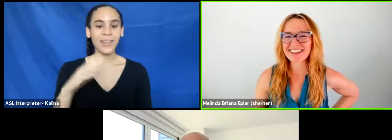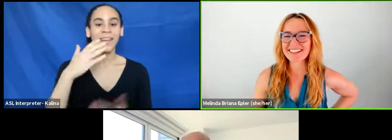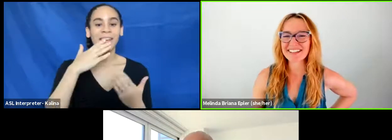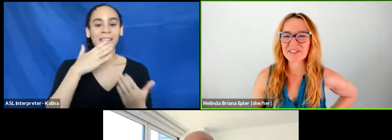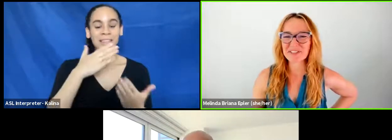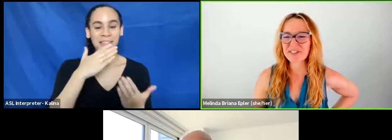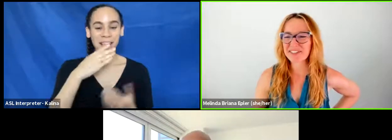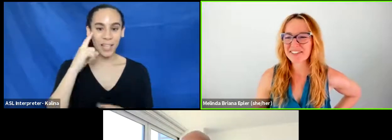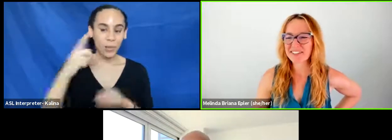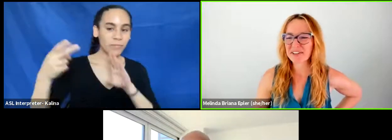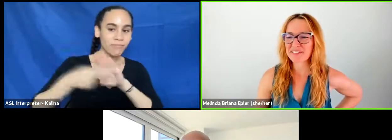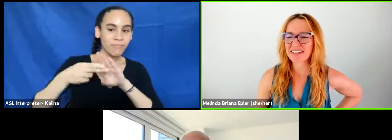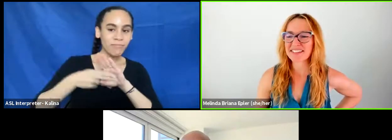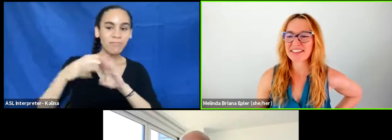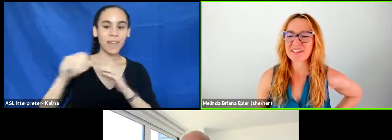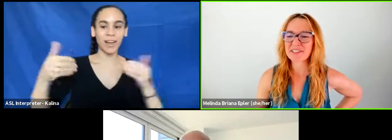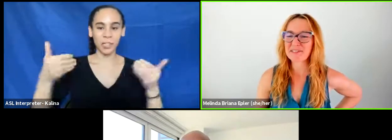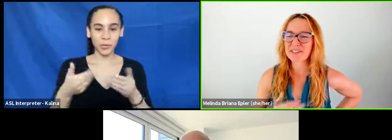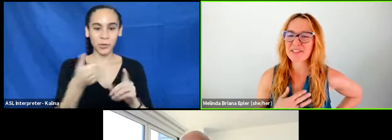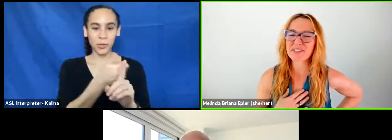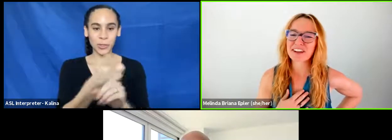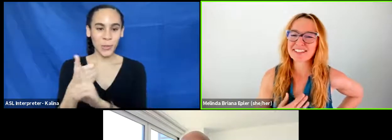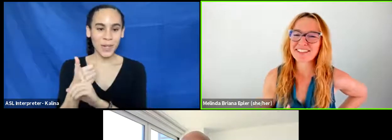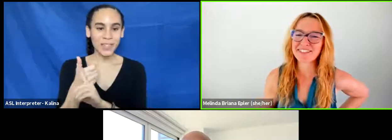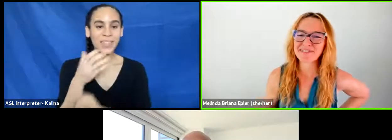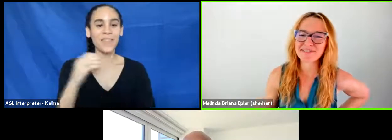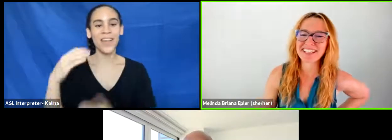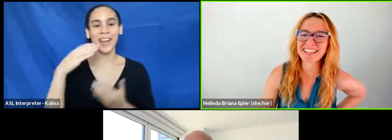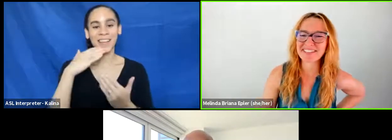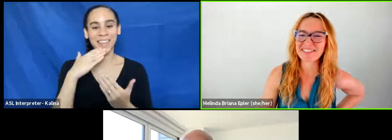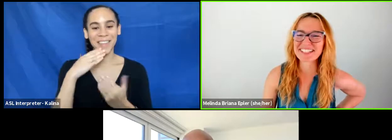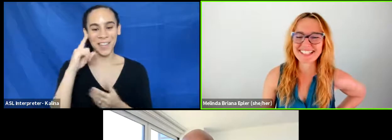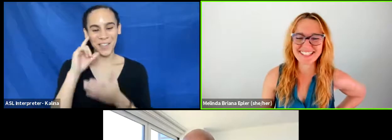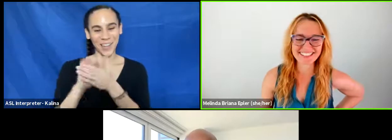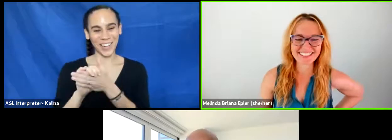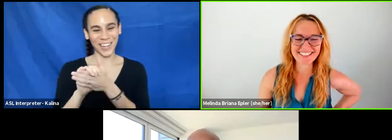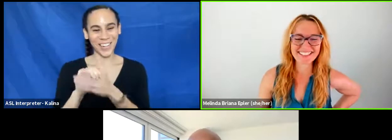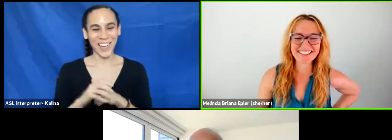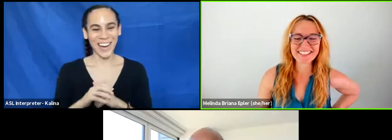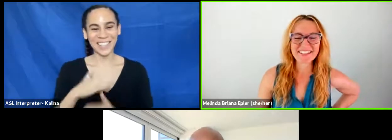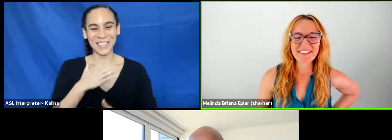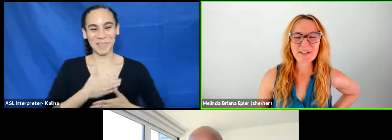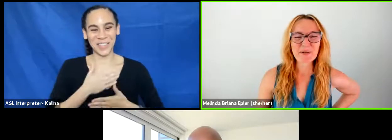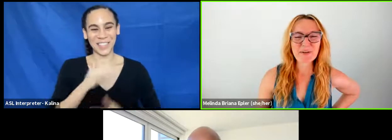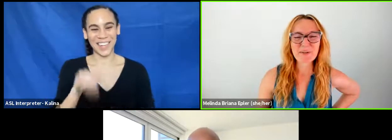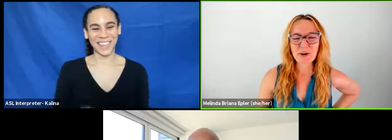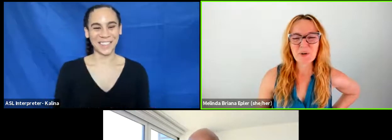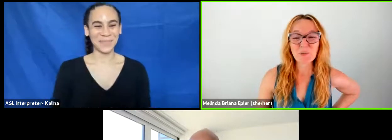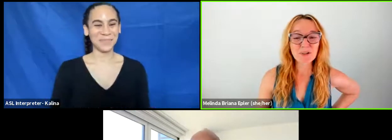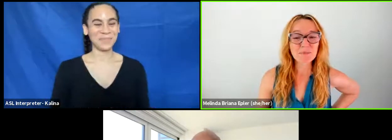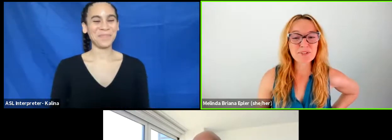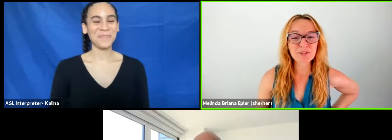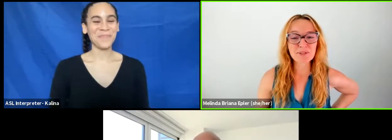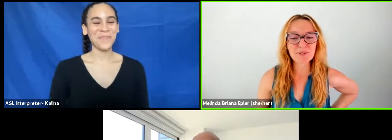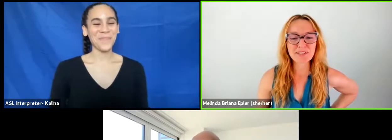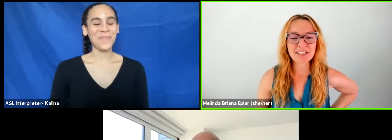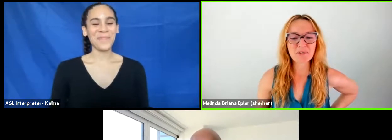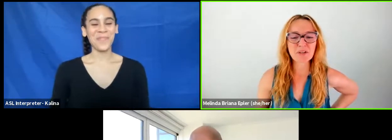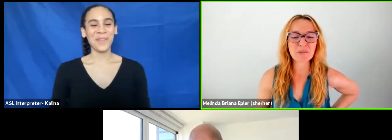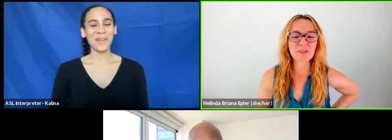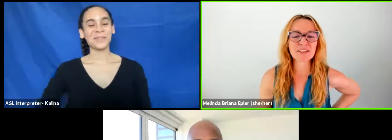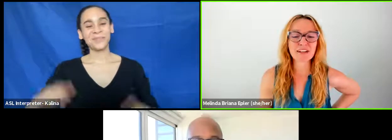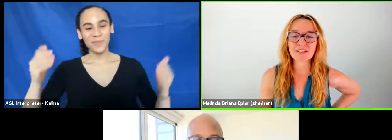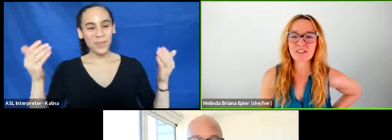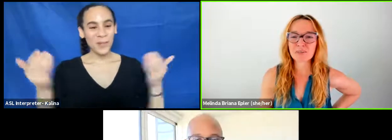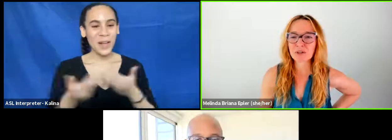tuning in, and thanks for introducing yourselves, and thank you for the congrats too. I appreciate you. So welcome to Leading